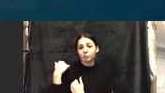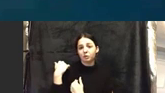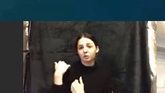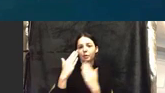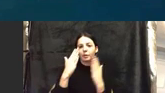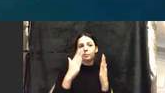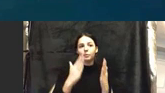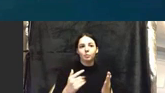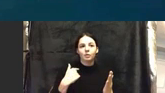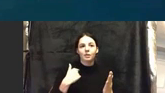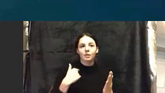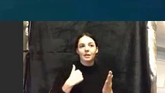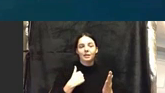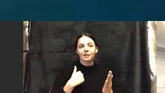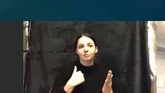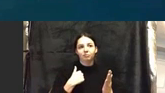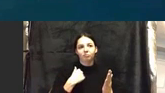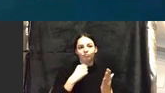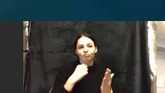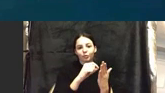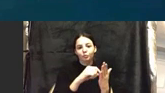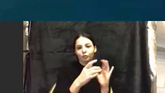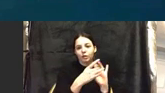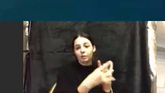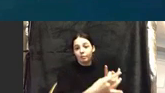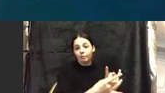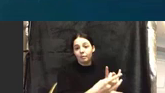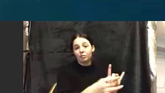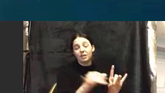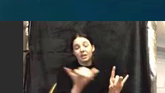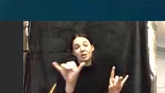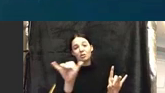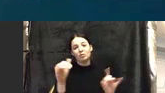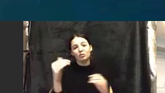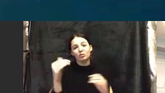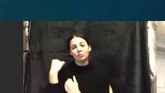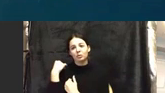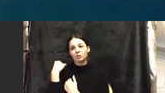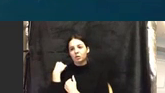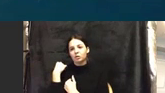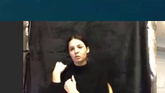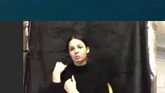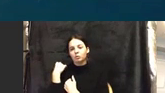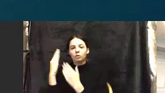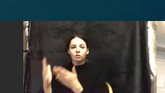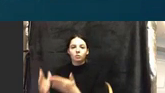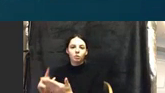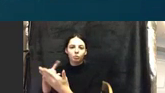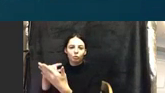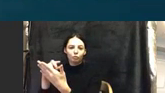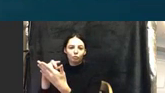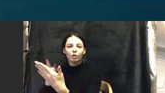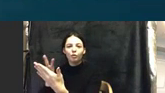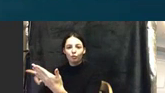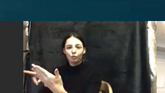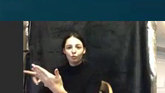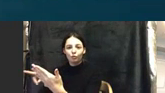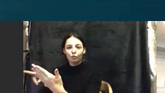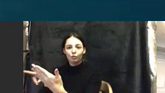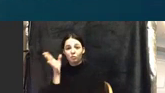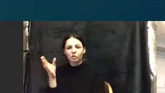and I feel very responsible to the readers who are going to read about it. I don't want to give my readers a story that isn't